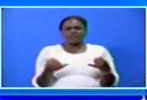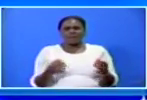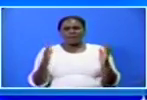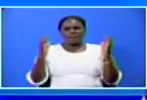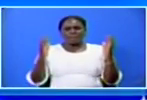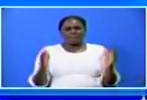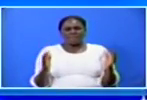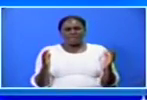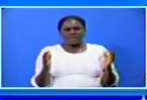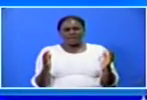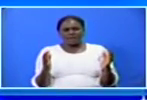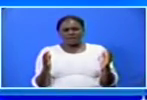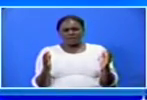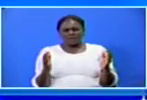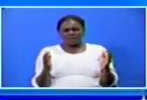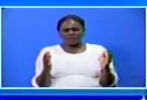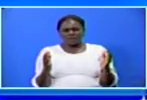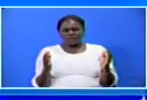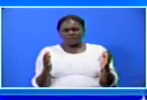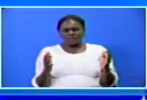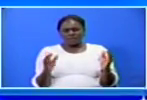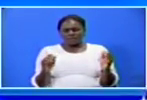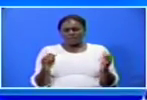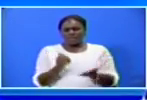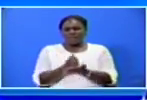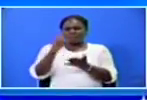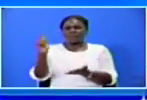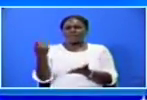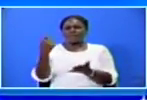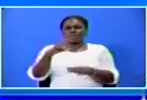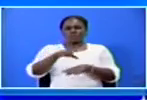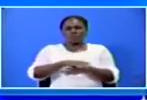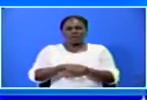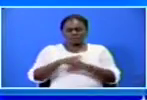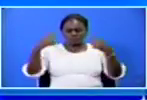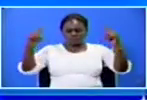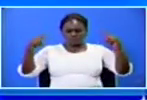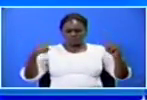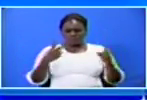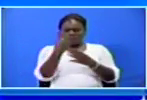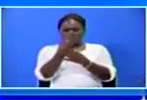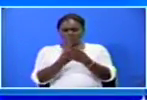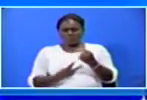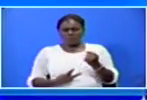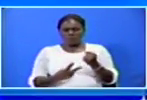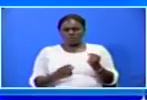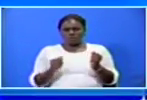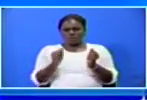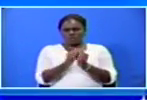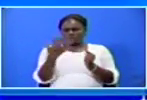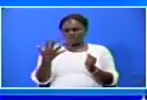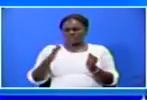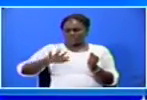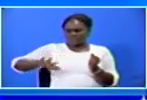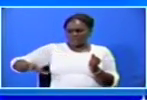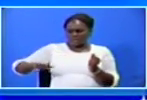to create a new pool of rugby talent which will enable Kenya to reach unprecedented success in both its 15-a-side and 7s